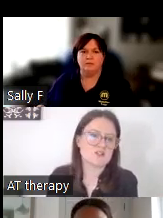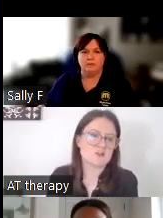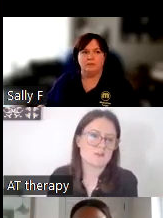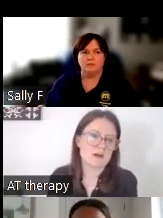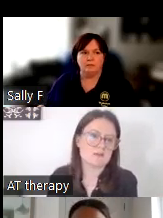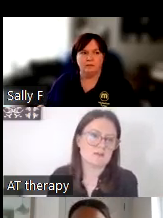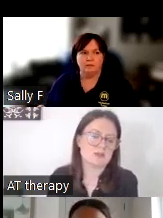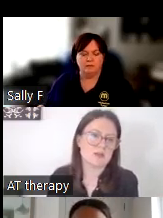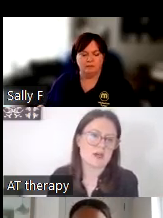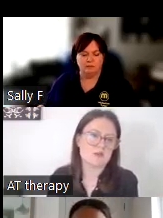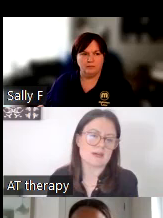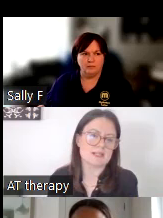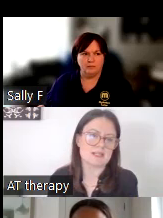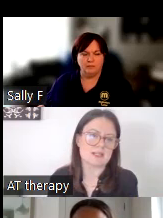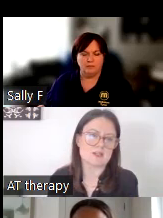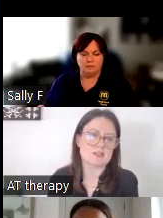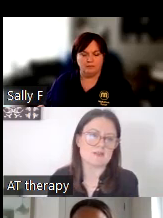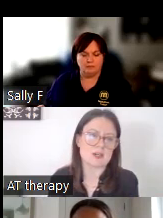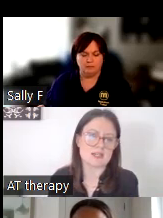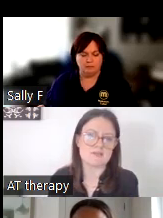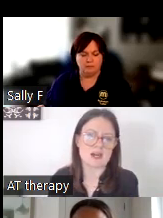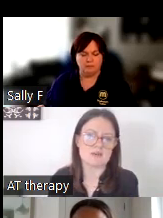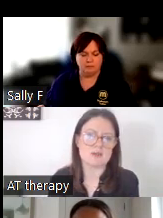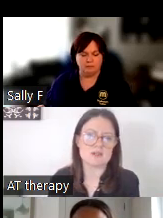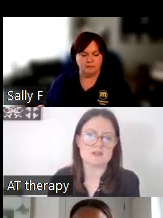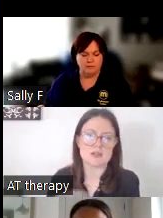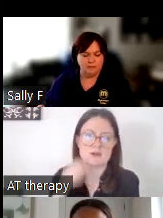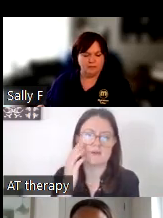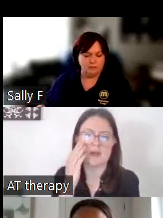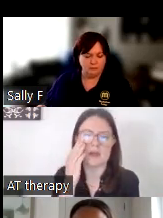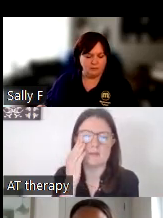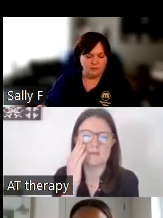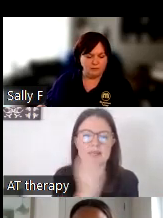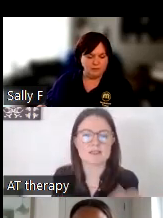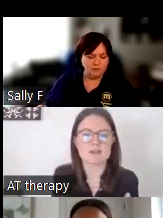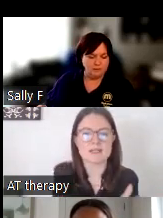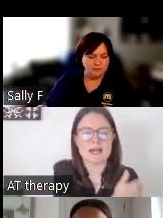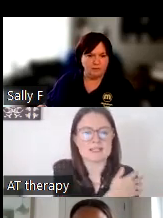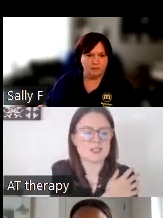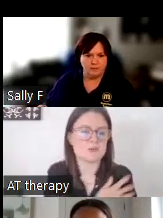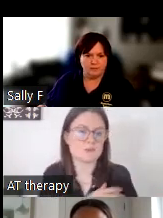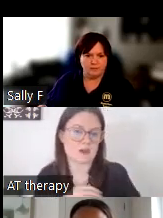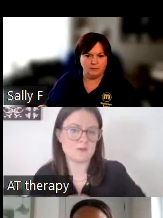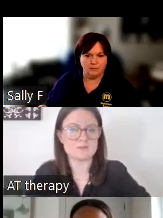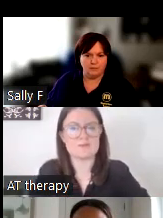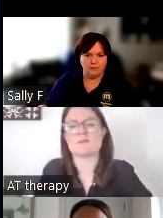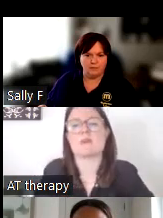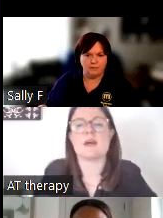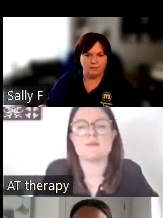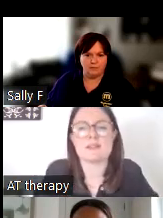wanted to just talk about creating an inclusive learning environment. So Makaton, as you will